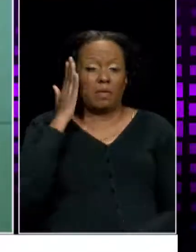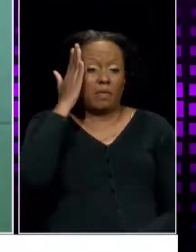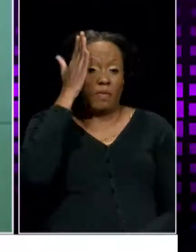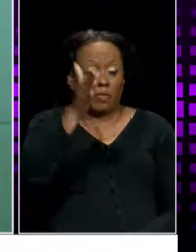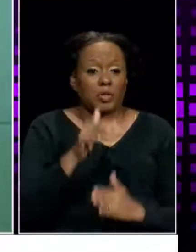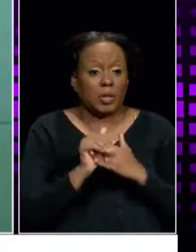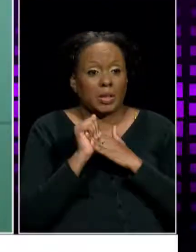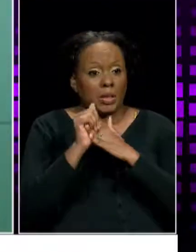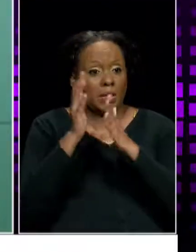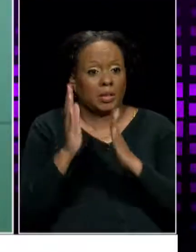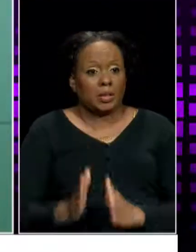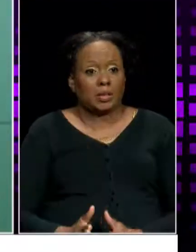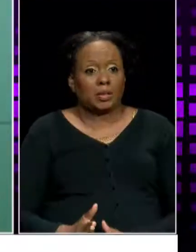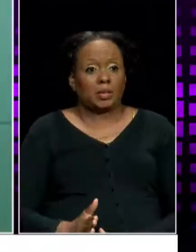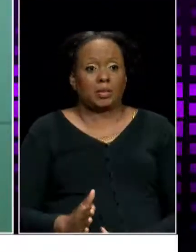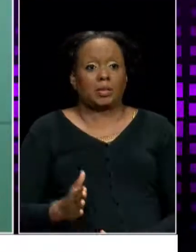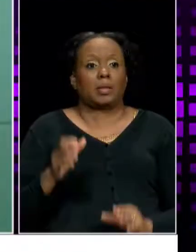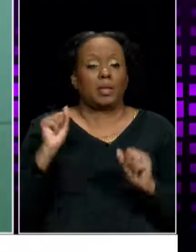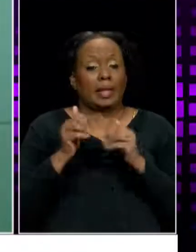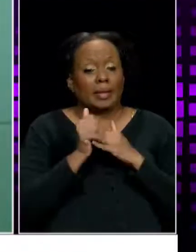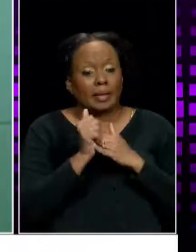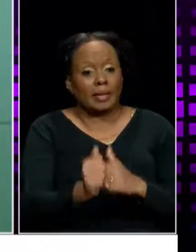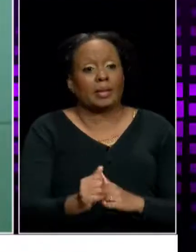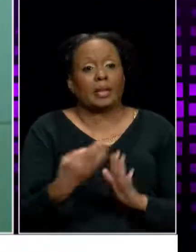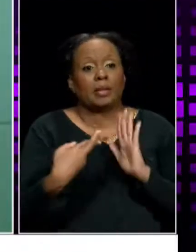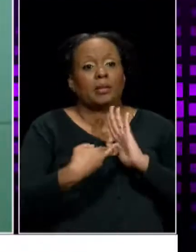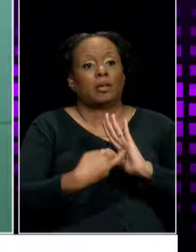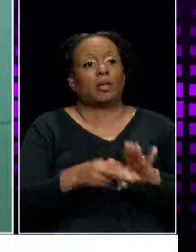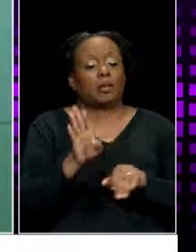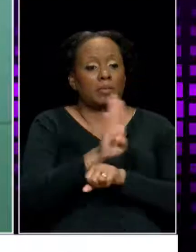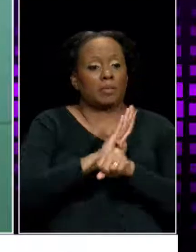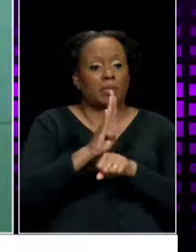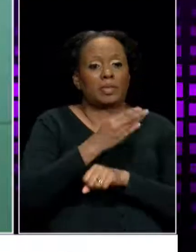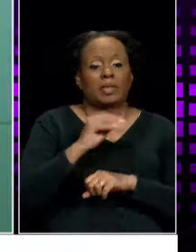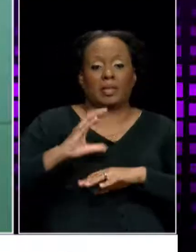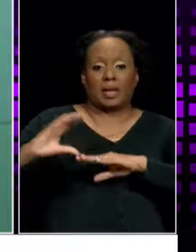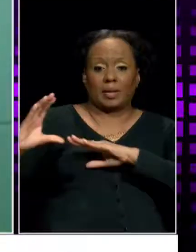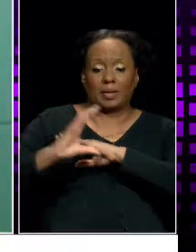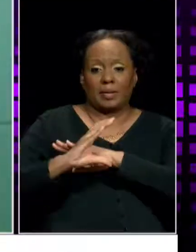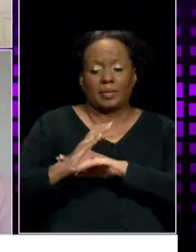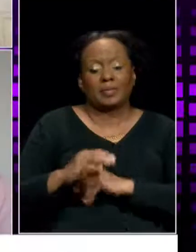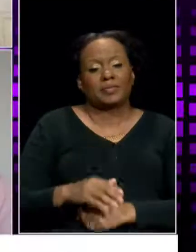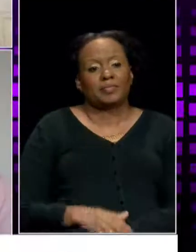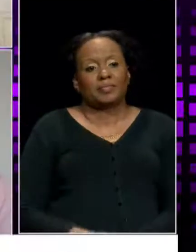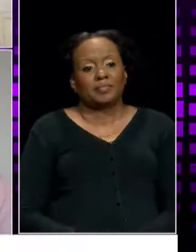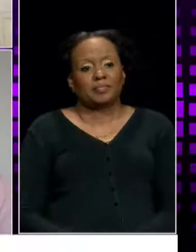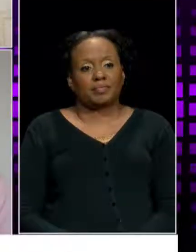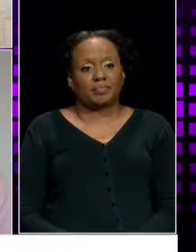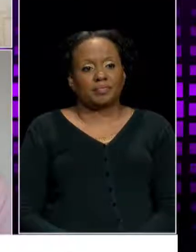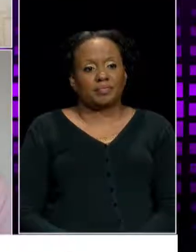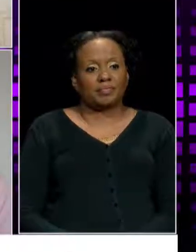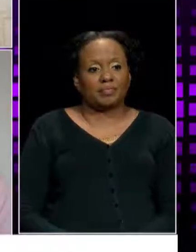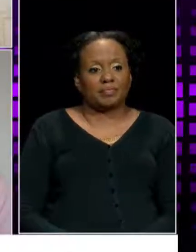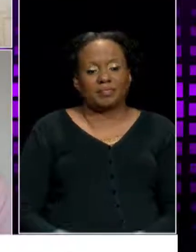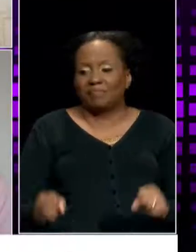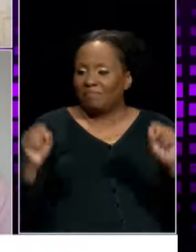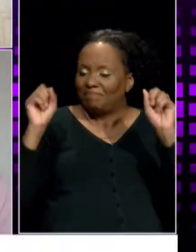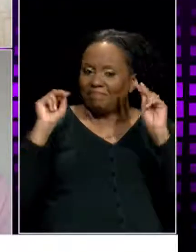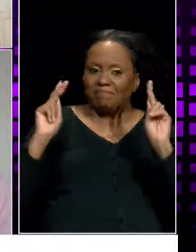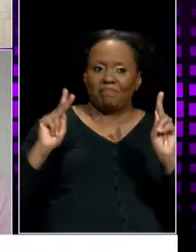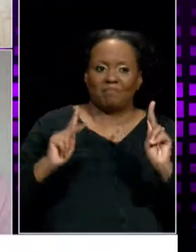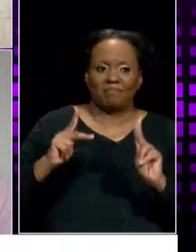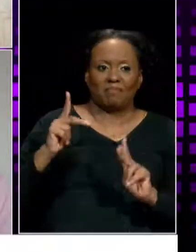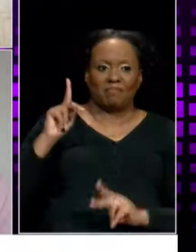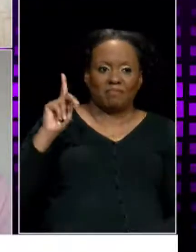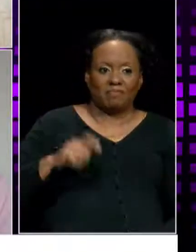countries and lead and also represent Barbados and the Caribbean. All right, the expert said it here first. We need to